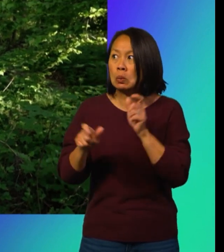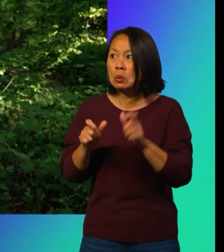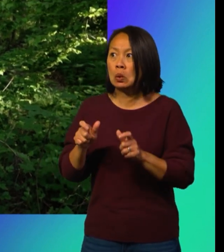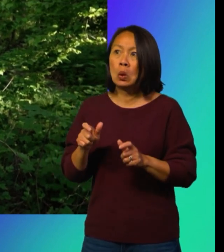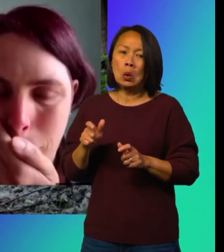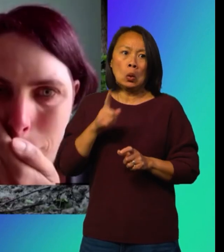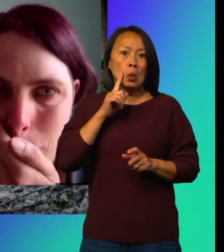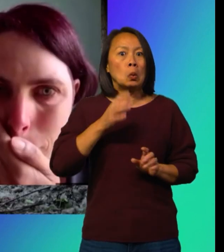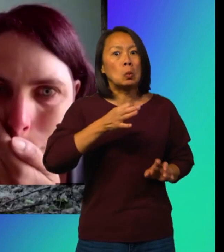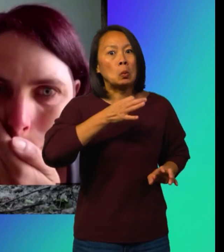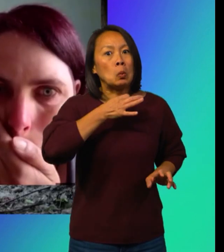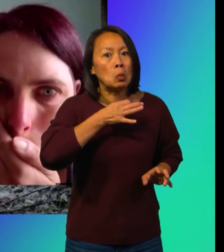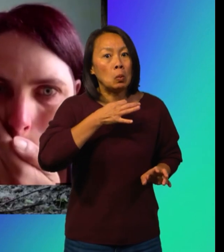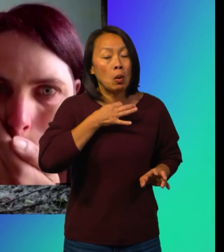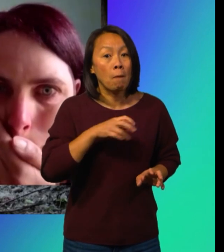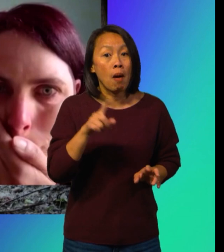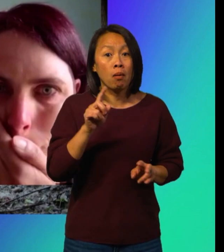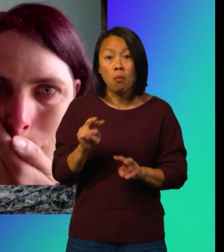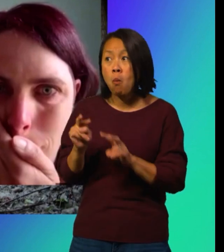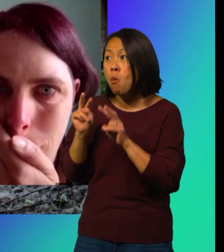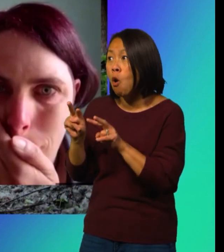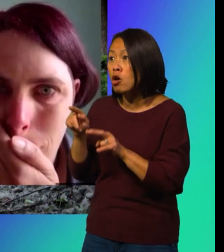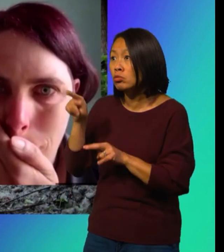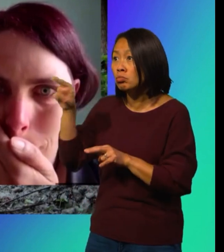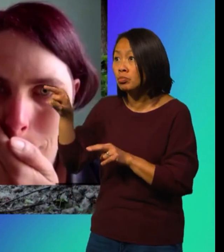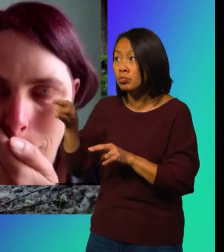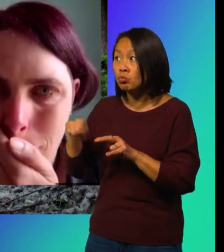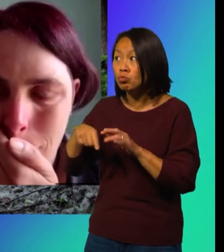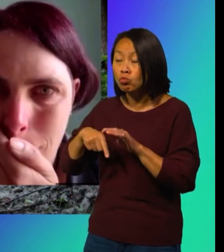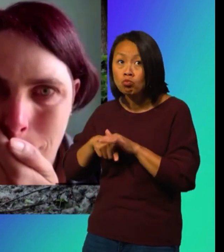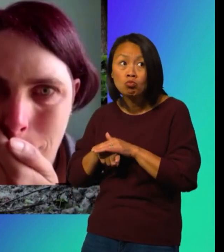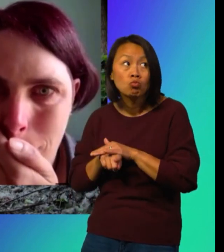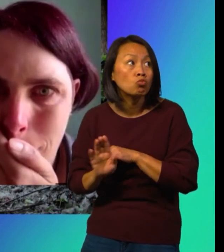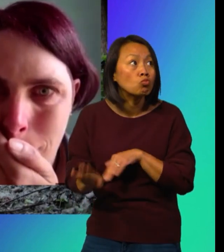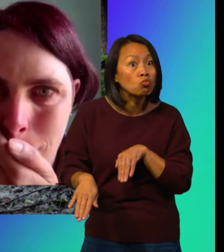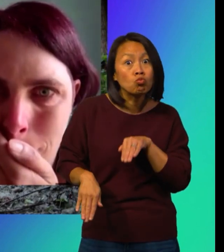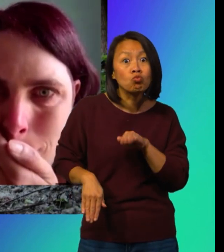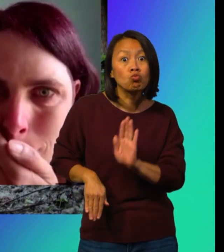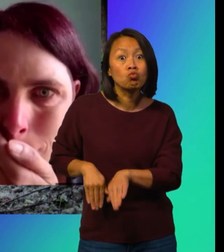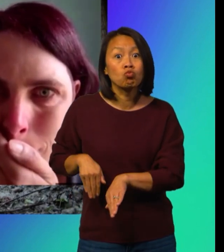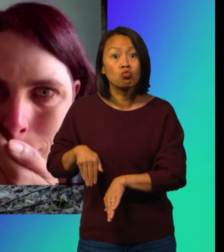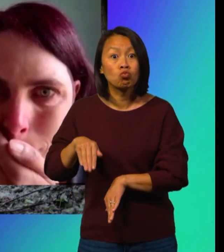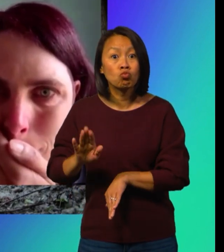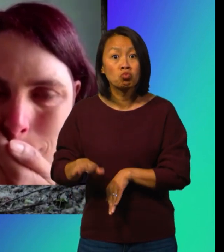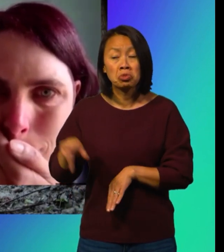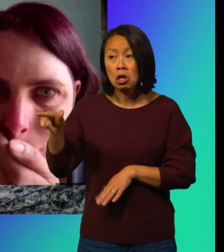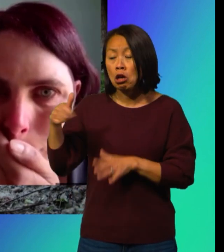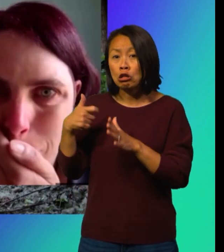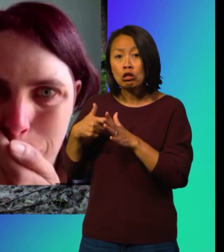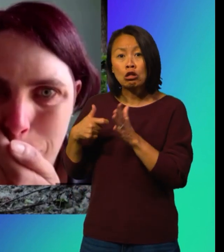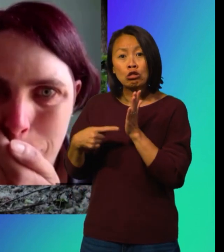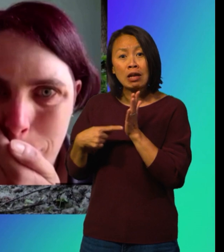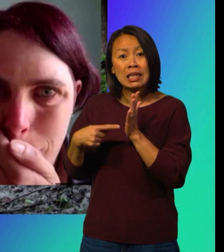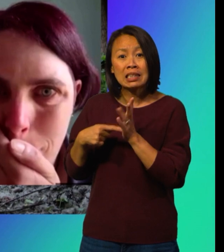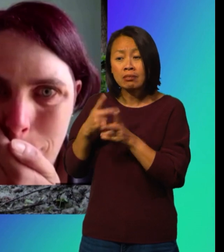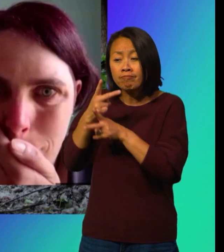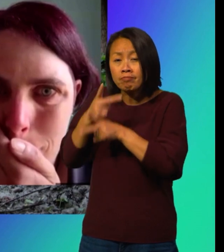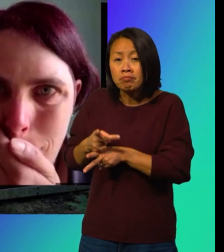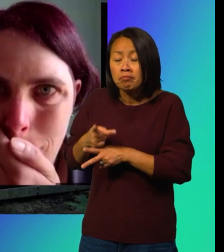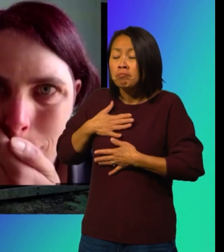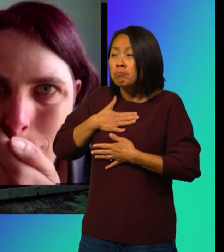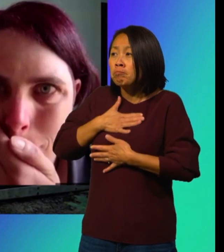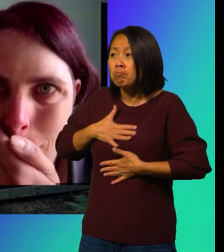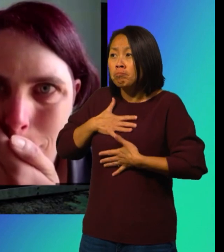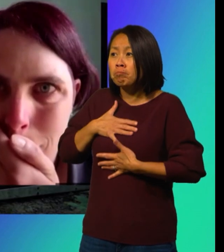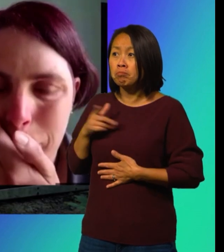itself in danger. Watching on as Kitten strode out was Tracy, her keeper. I didn't think I'd